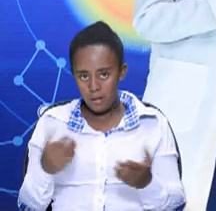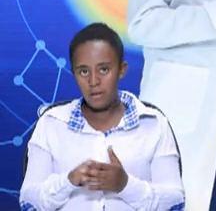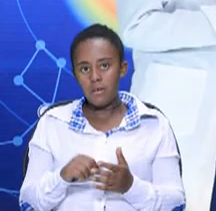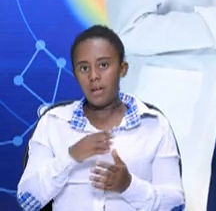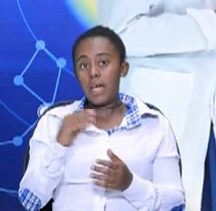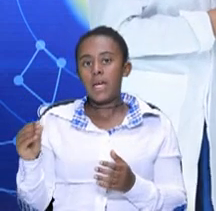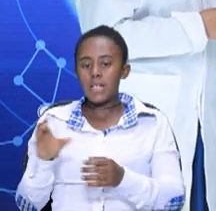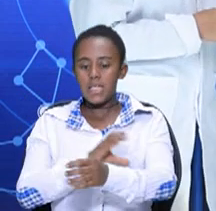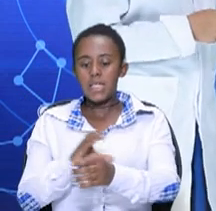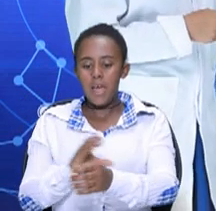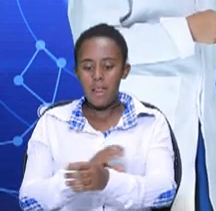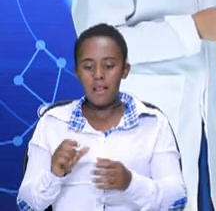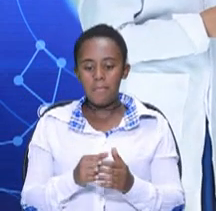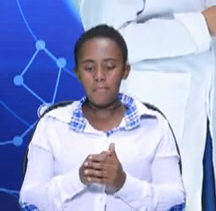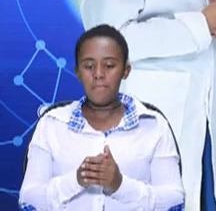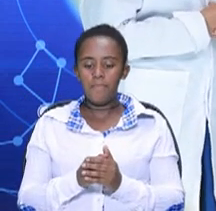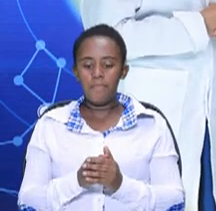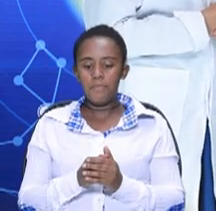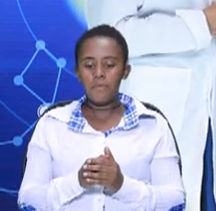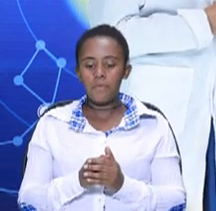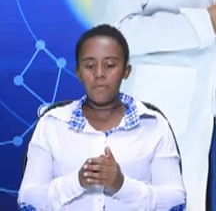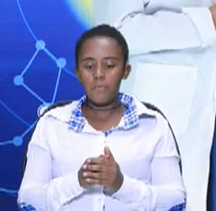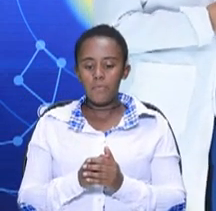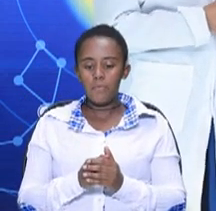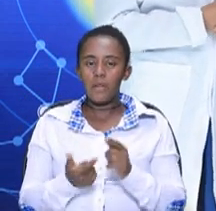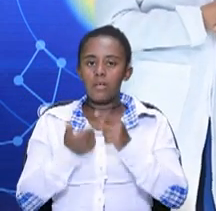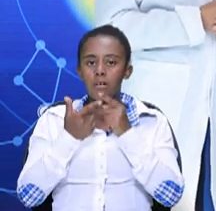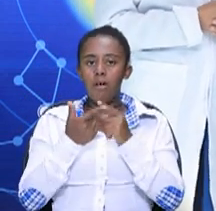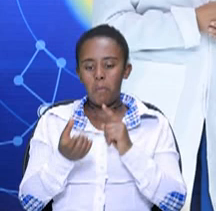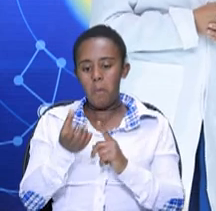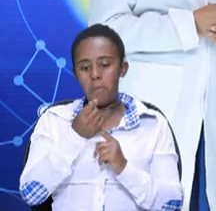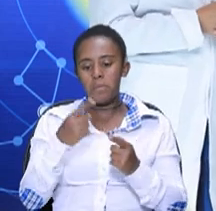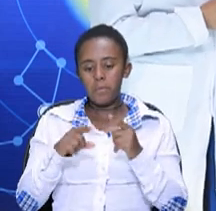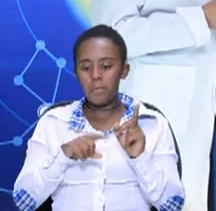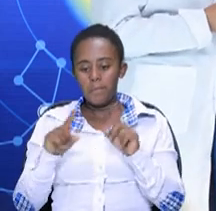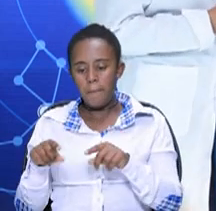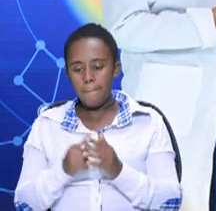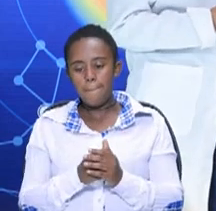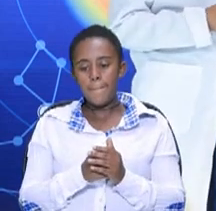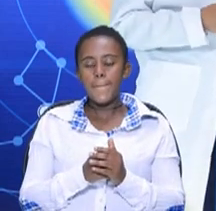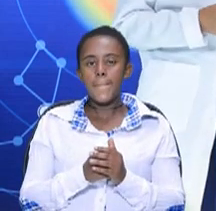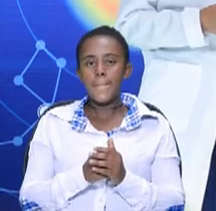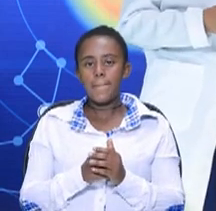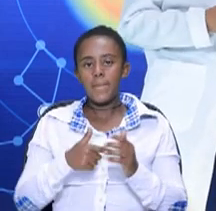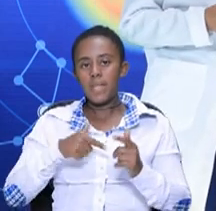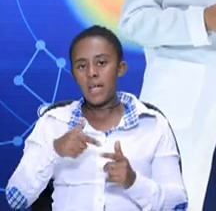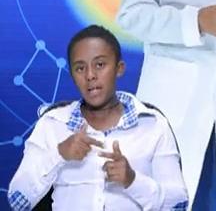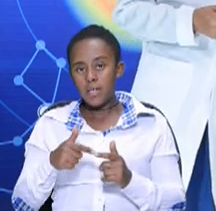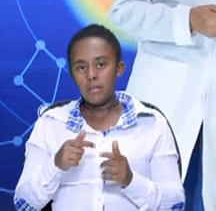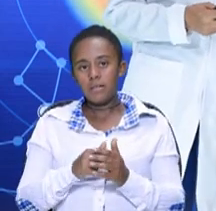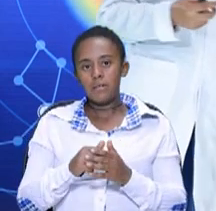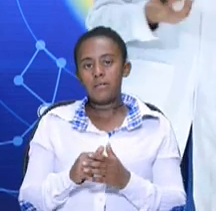the cell. And when we come to the second component, that is the heart, as we said, is